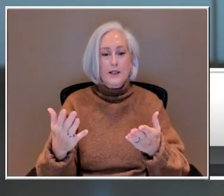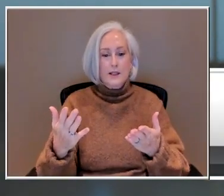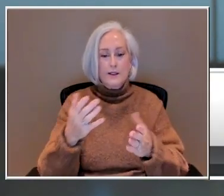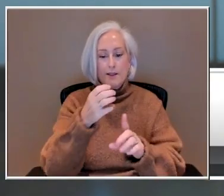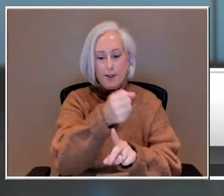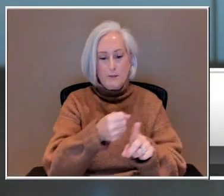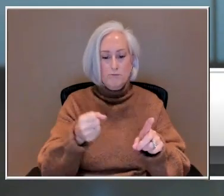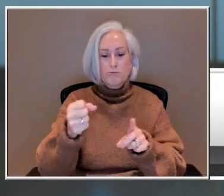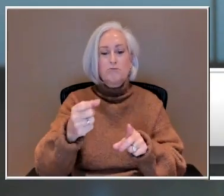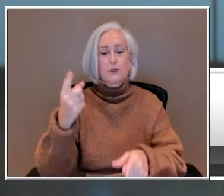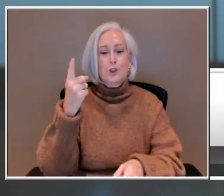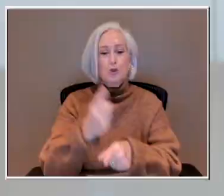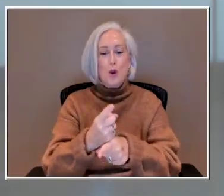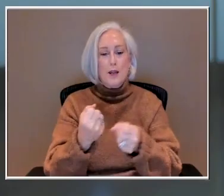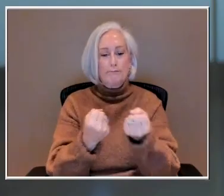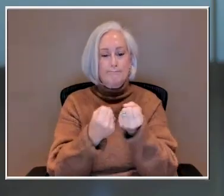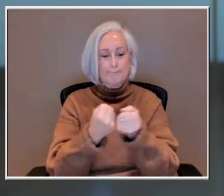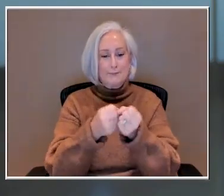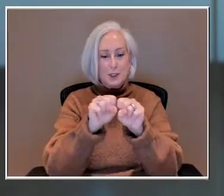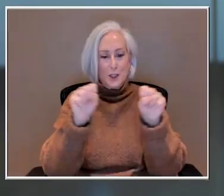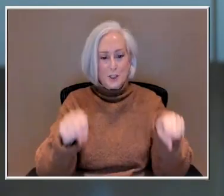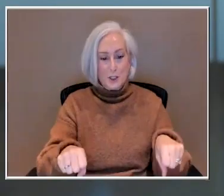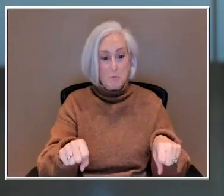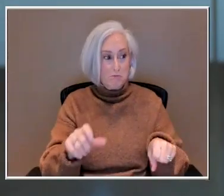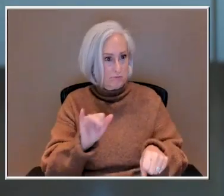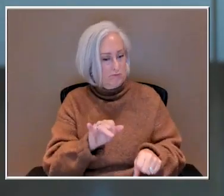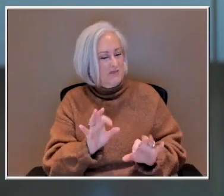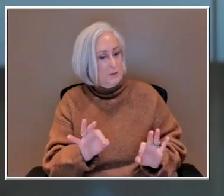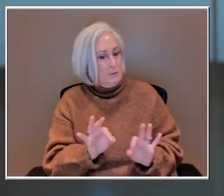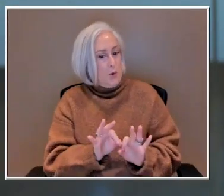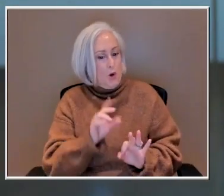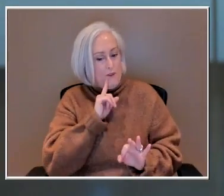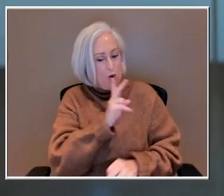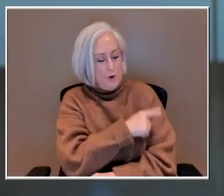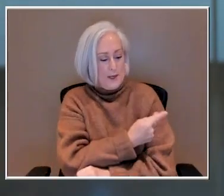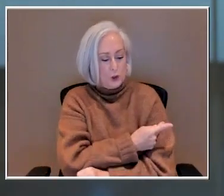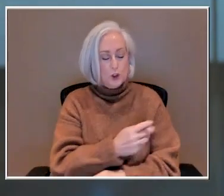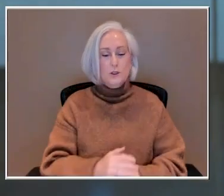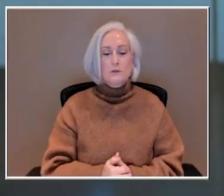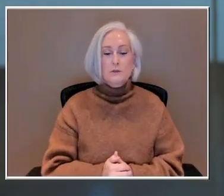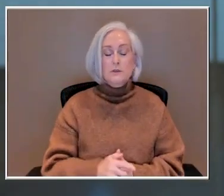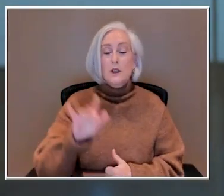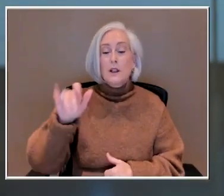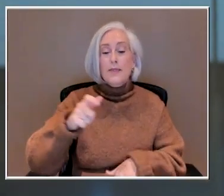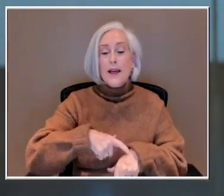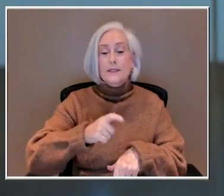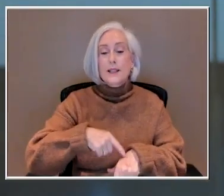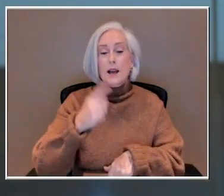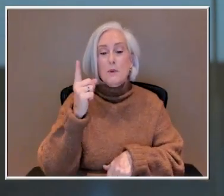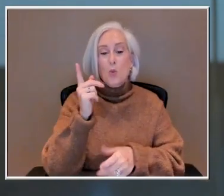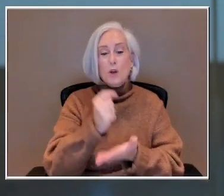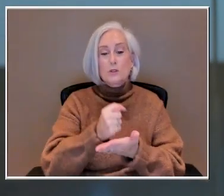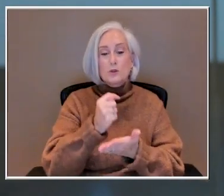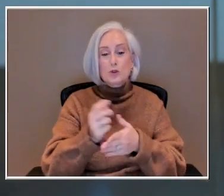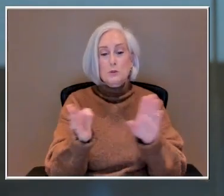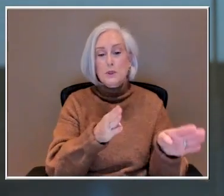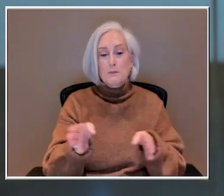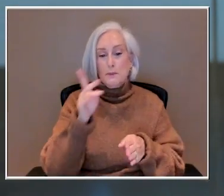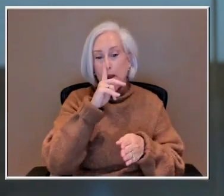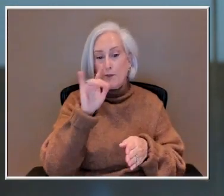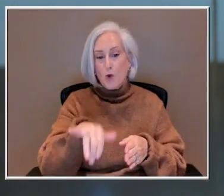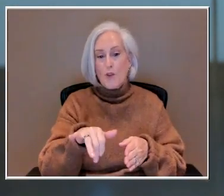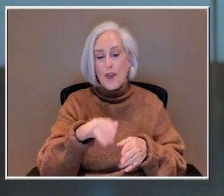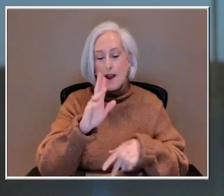so important for these patients. At the time, there really was only one treatment plan for this sort of bone tumor in